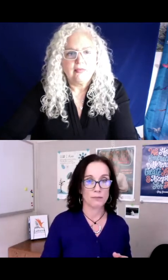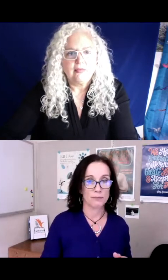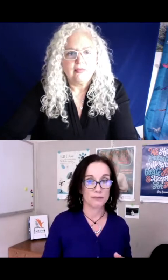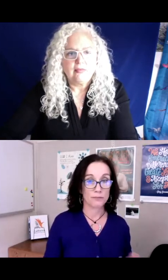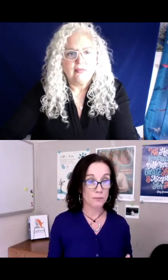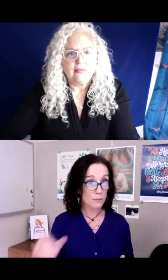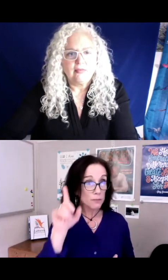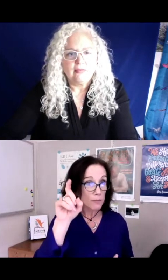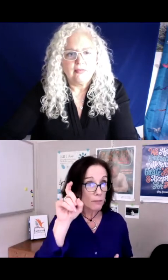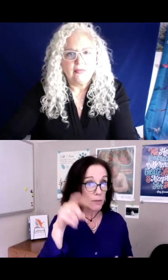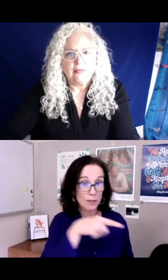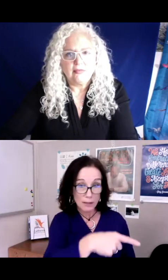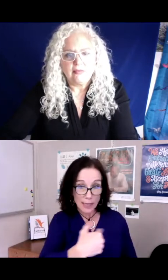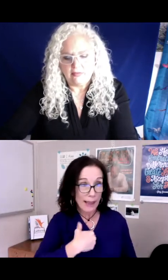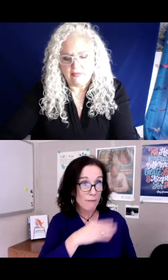learning.